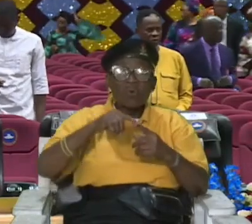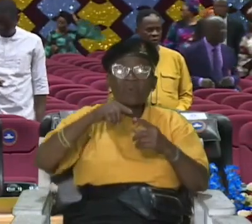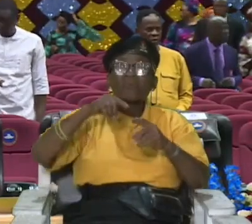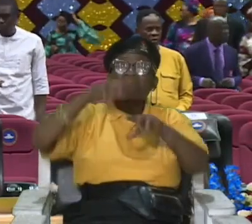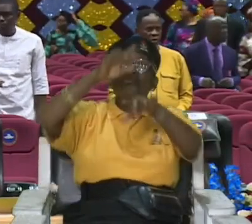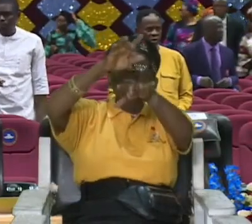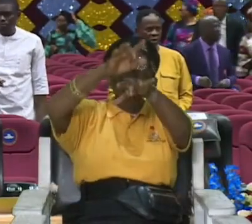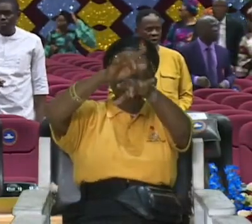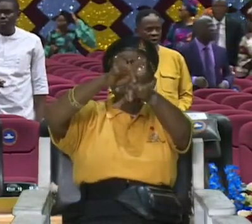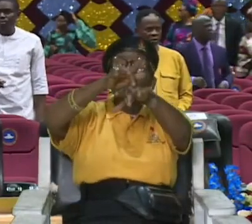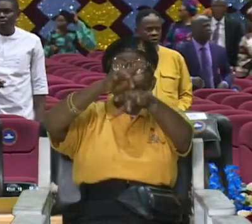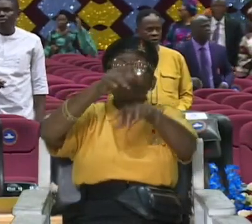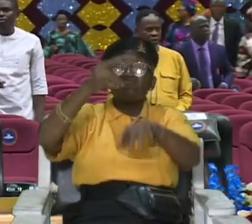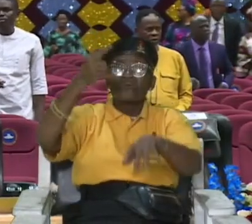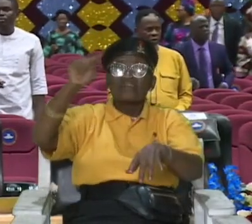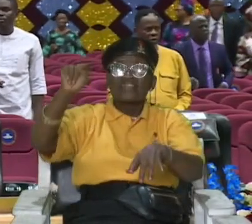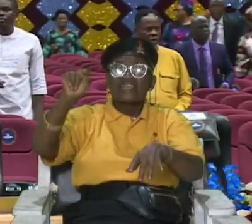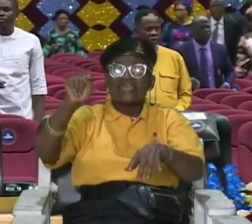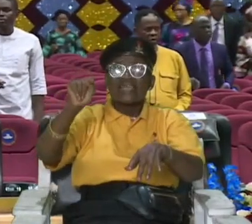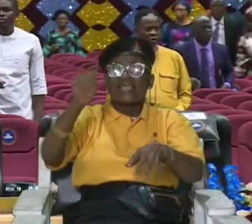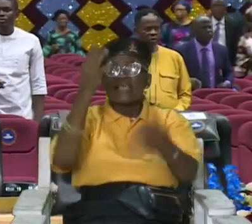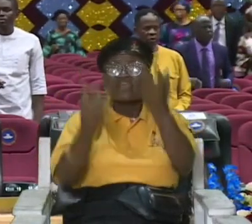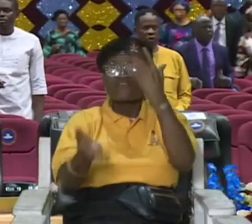the fire will fall on your hands too.